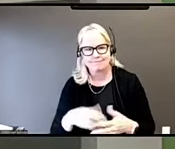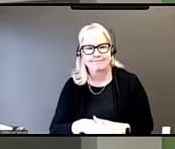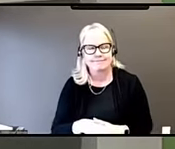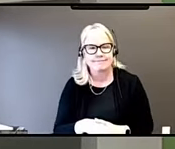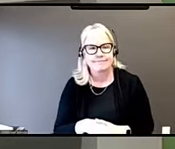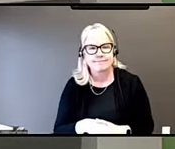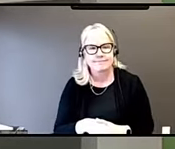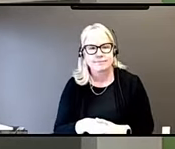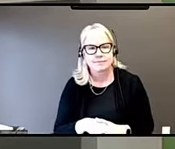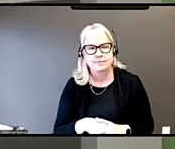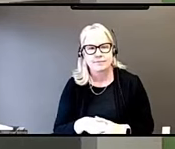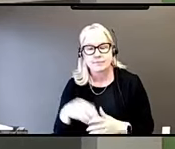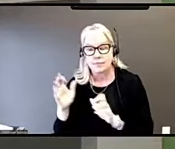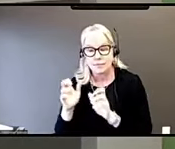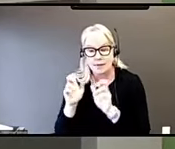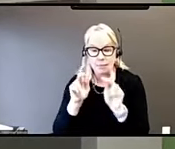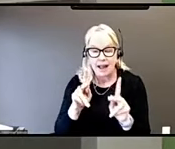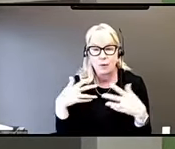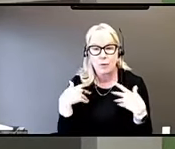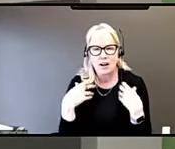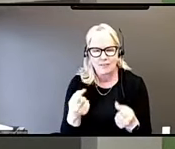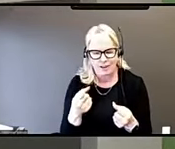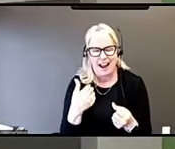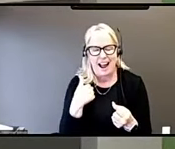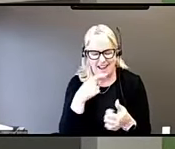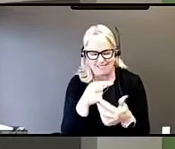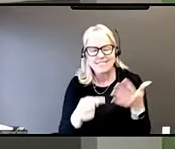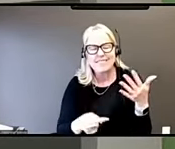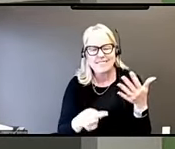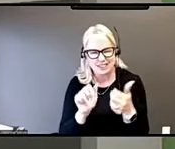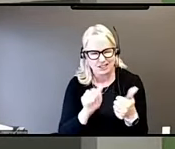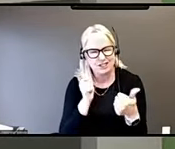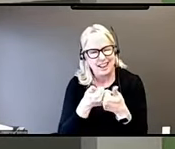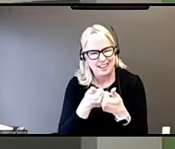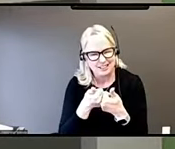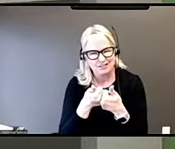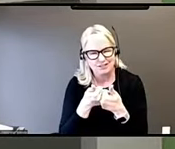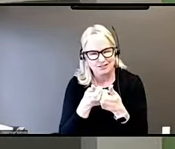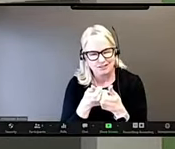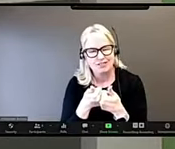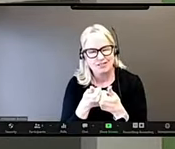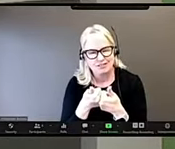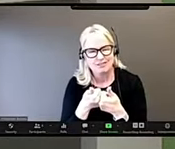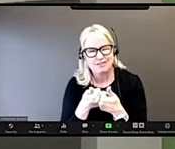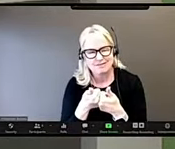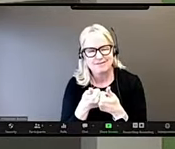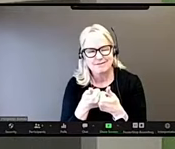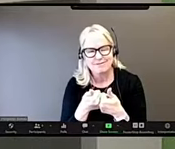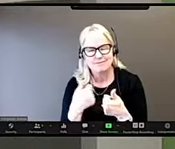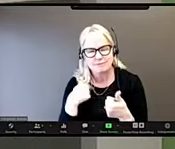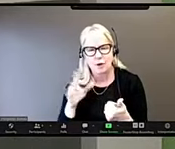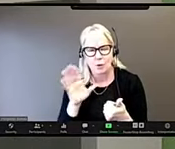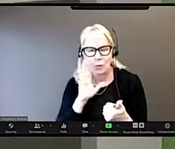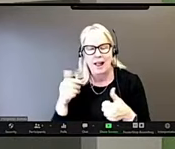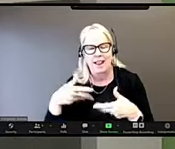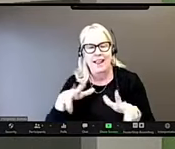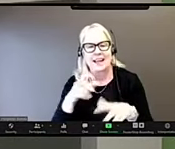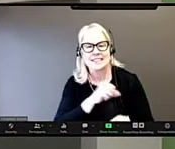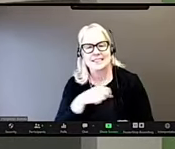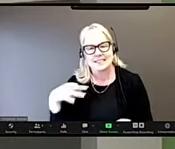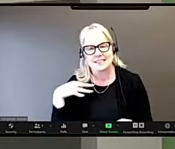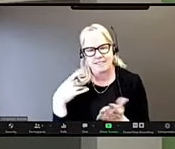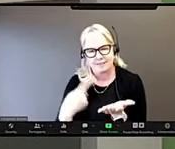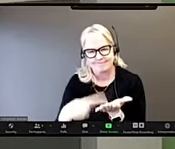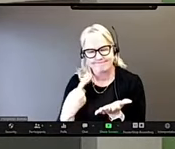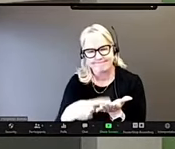Return and recovery efforts represent their own massive challenges, and I'll let our staff speak to those considerations and what's needed as we plan to get more people back